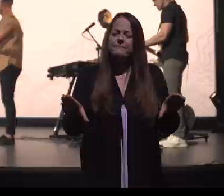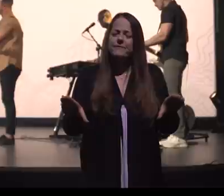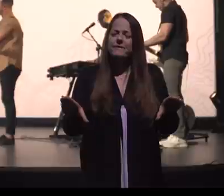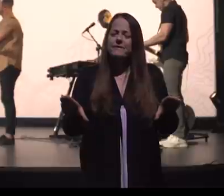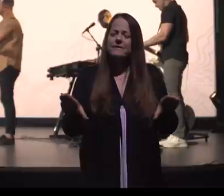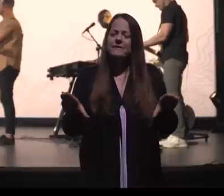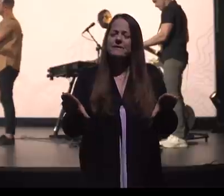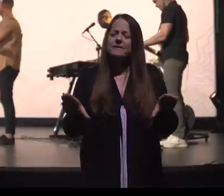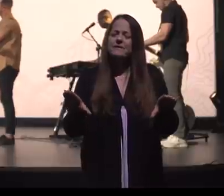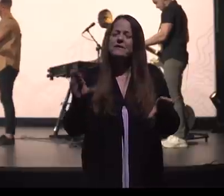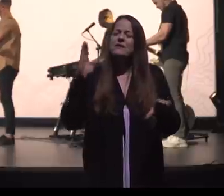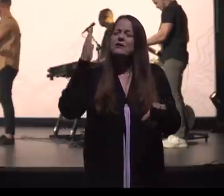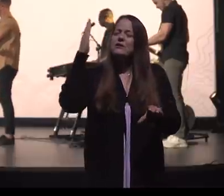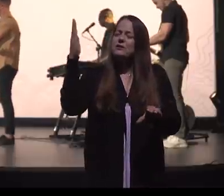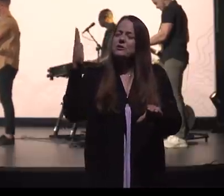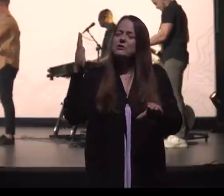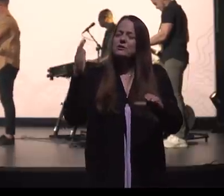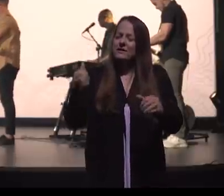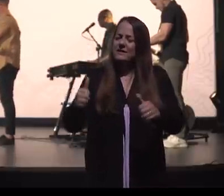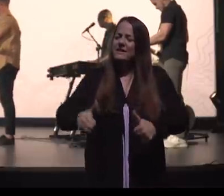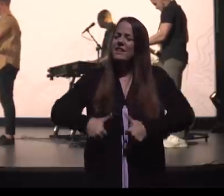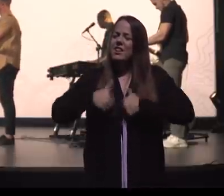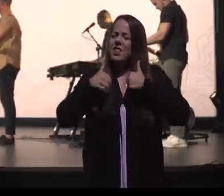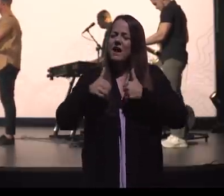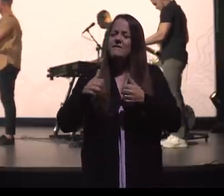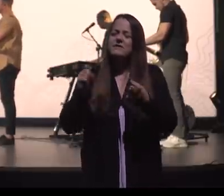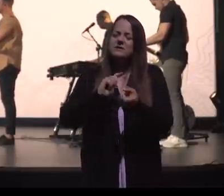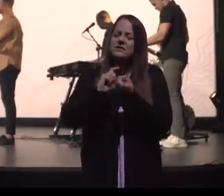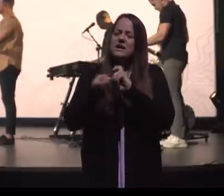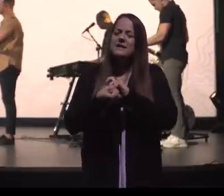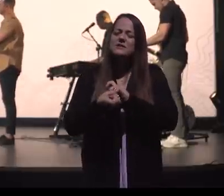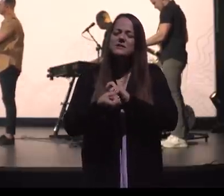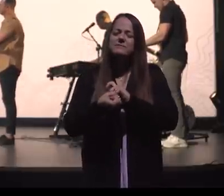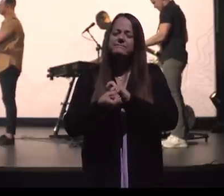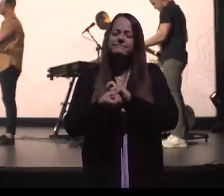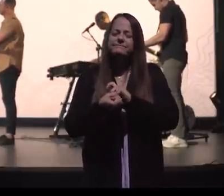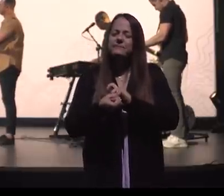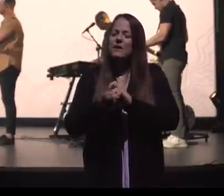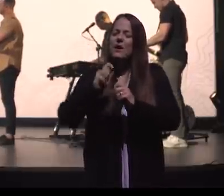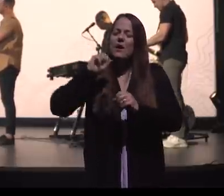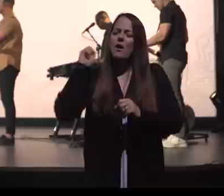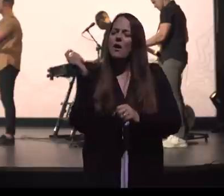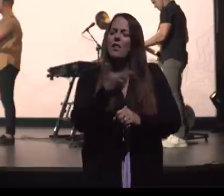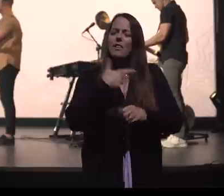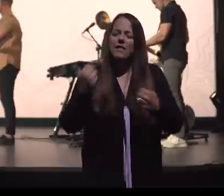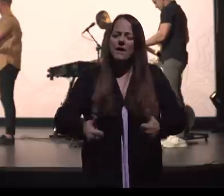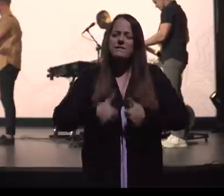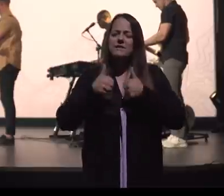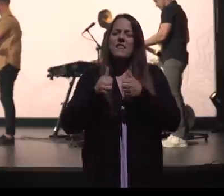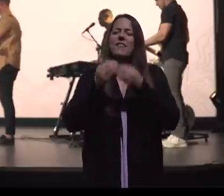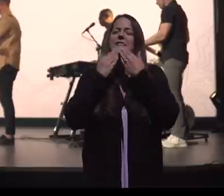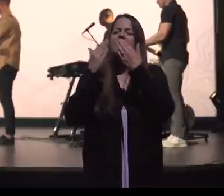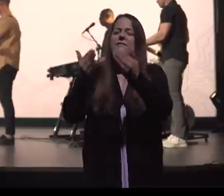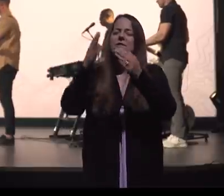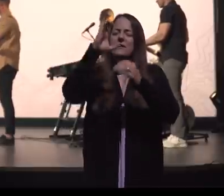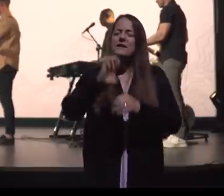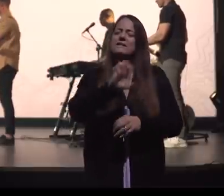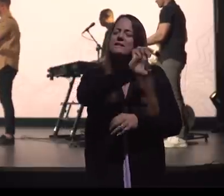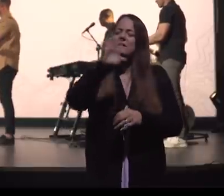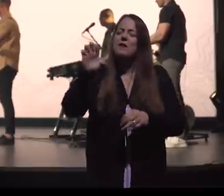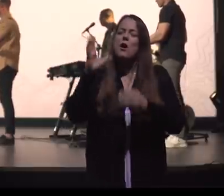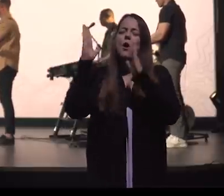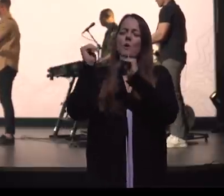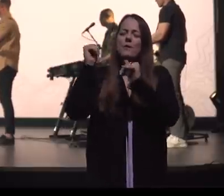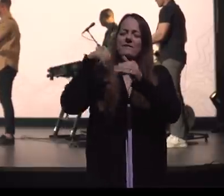You're in the business of life change. And God, we thank you for what you're gonna do in people's lives. And all of us thank you for Easter, the hope we have in